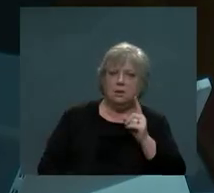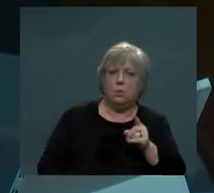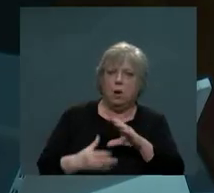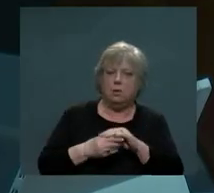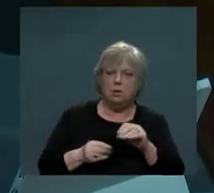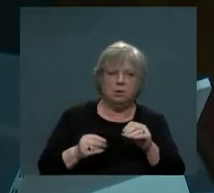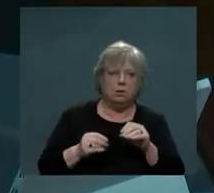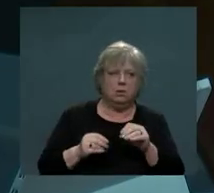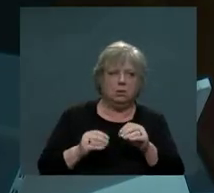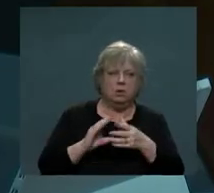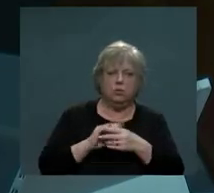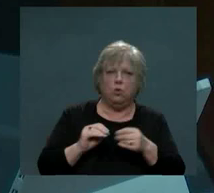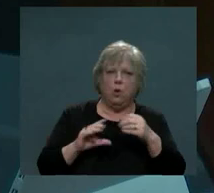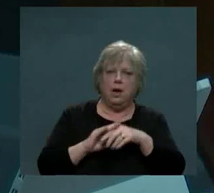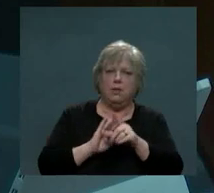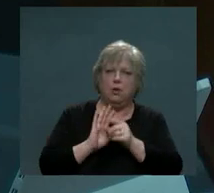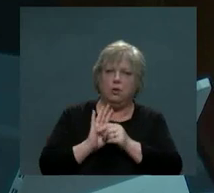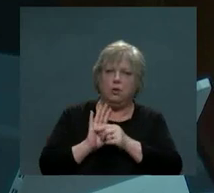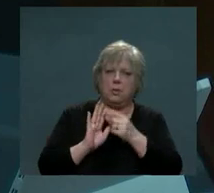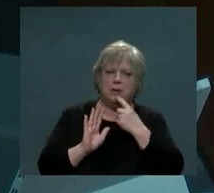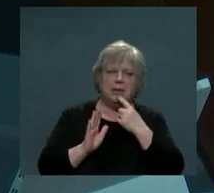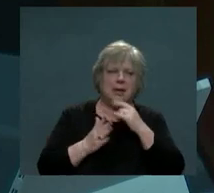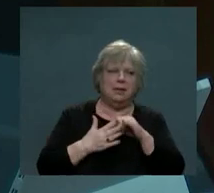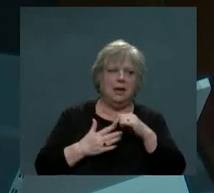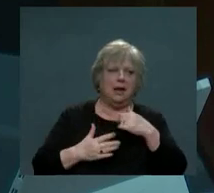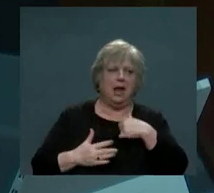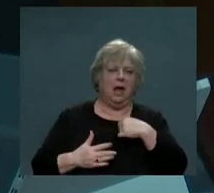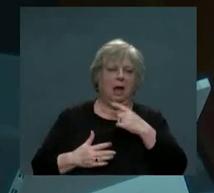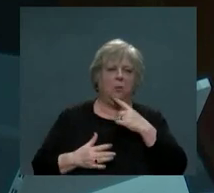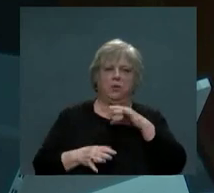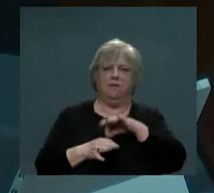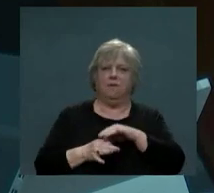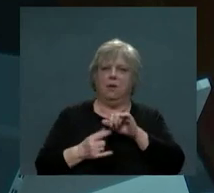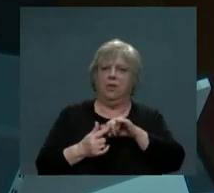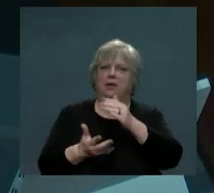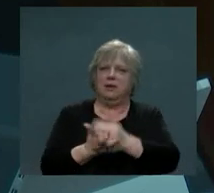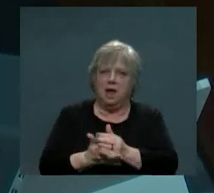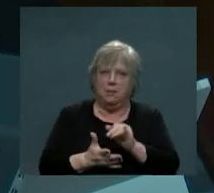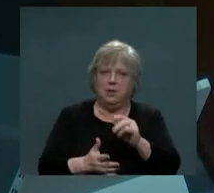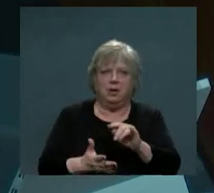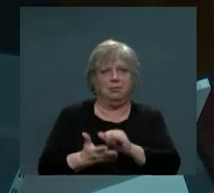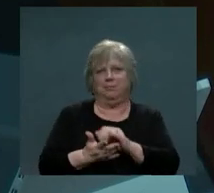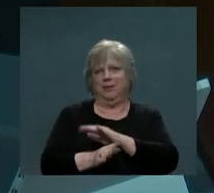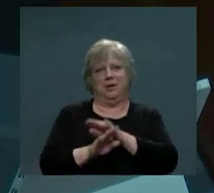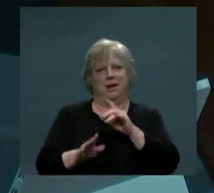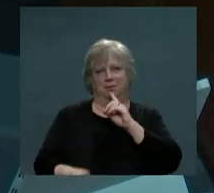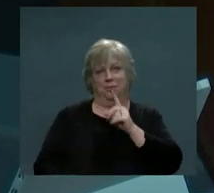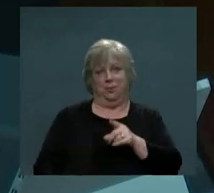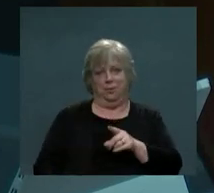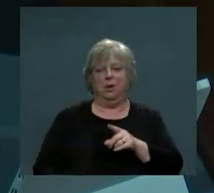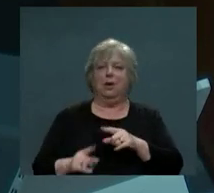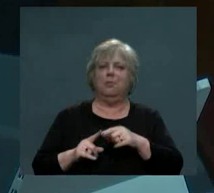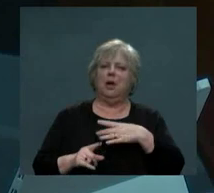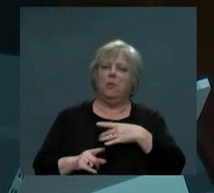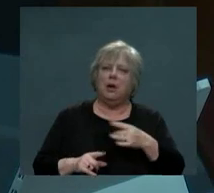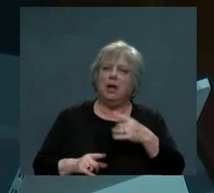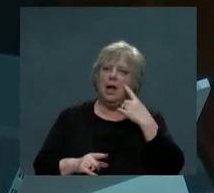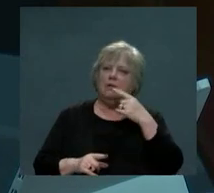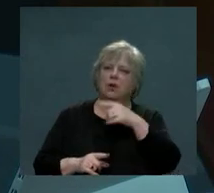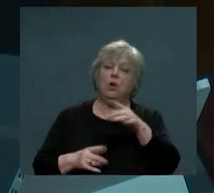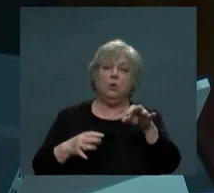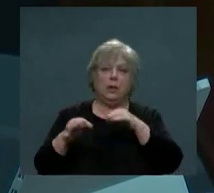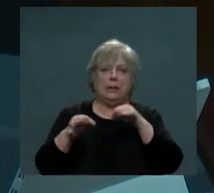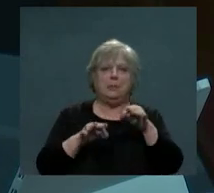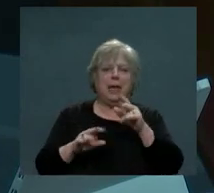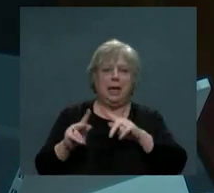the news, in one of the newspapers even said that I was a vote that stopped it, which that's not true. But I would like for you to explain to